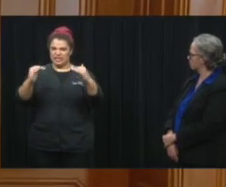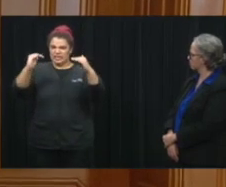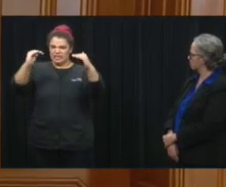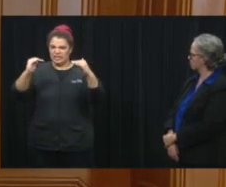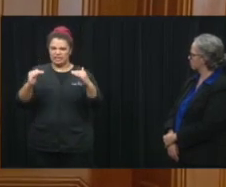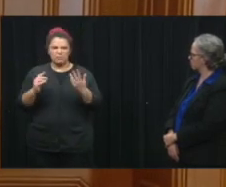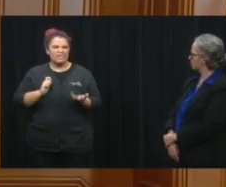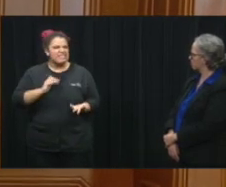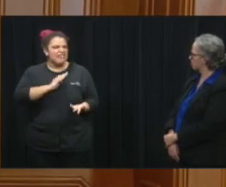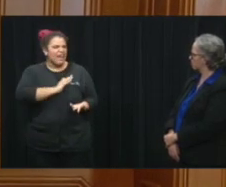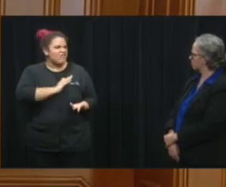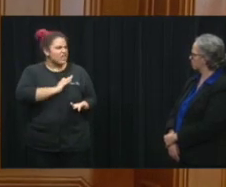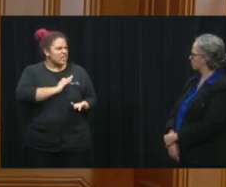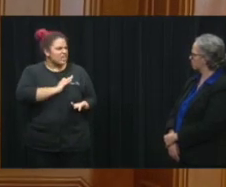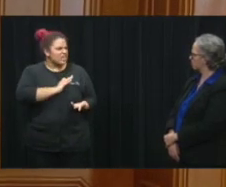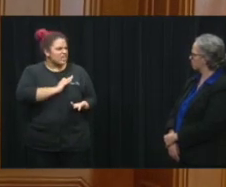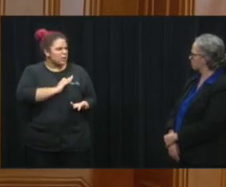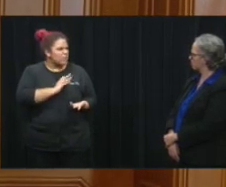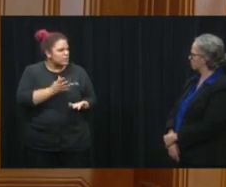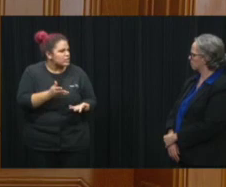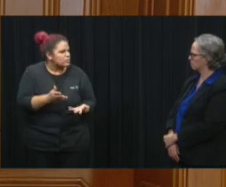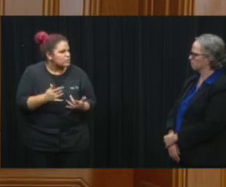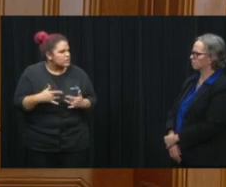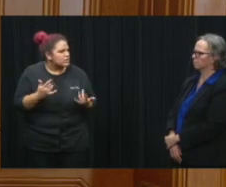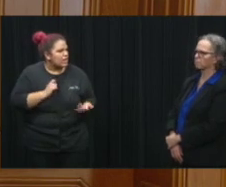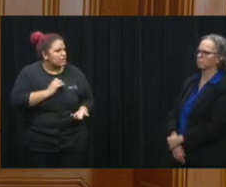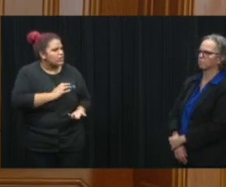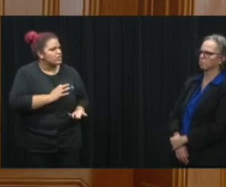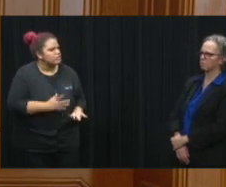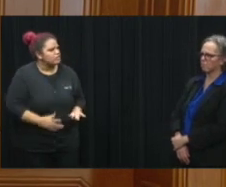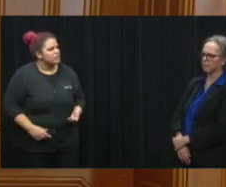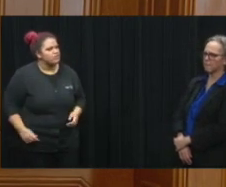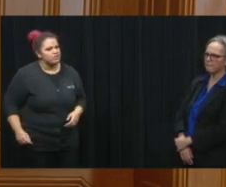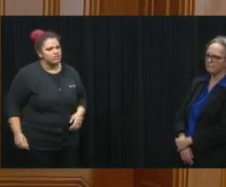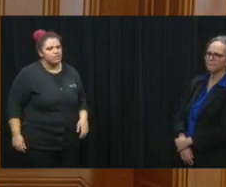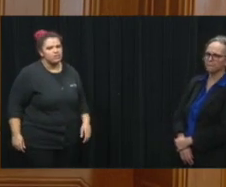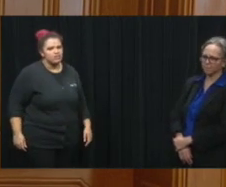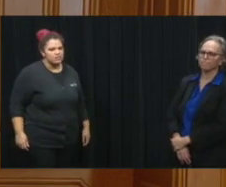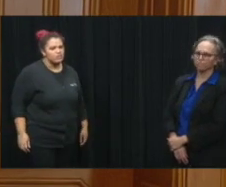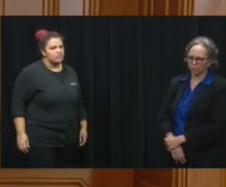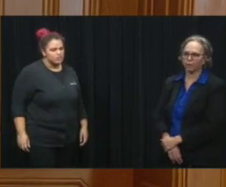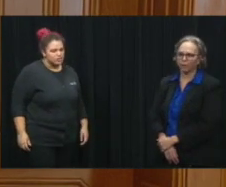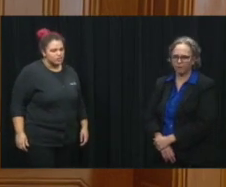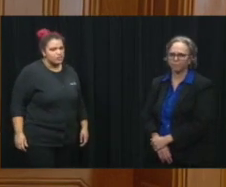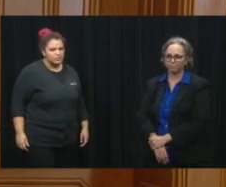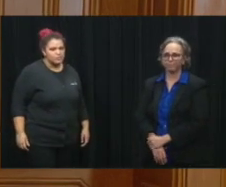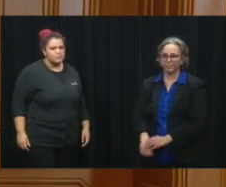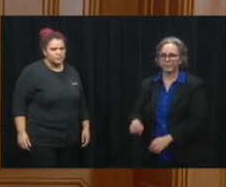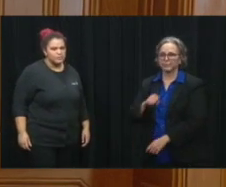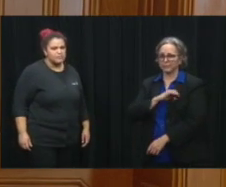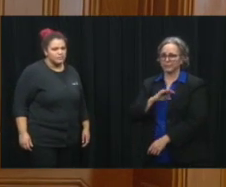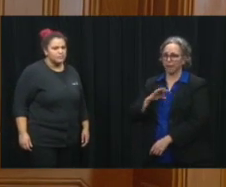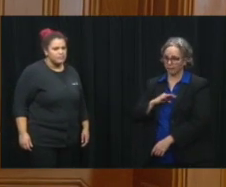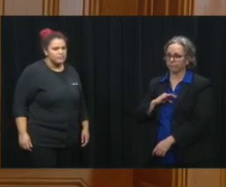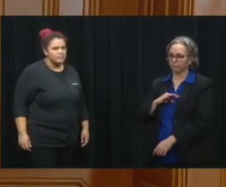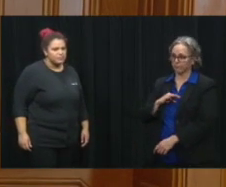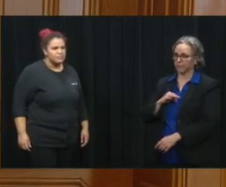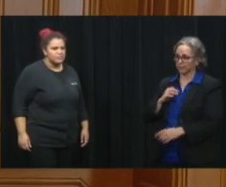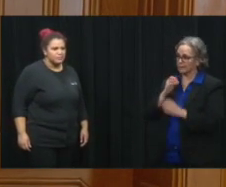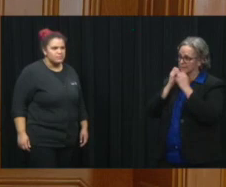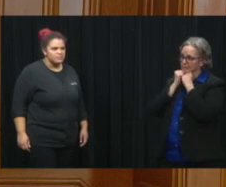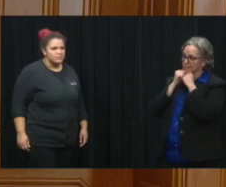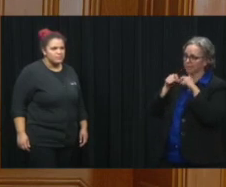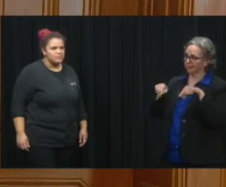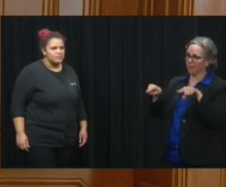that big increase in facilities. Staffing is certainly a major issue, and we're well aware of